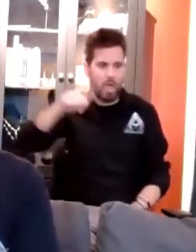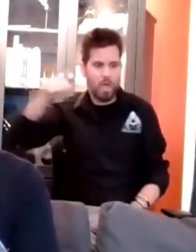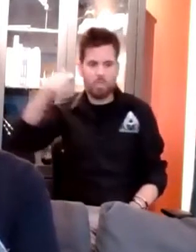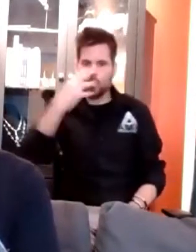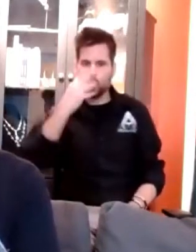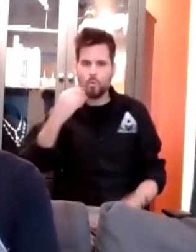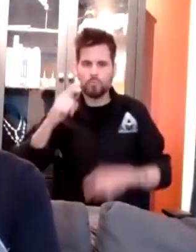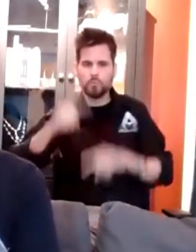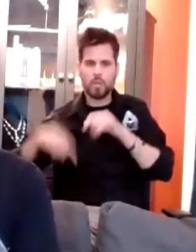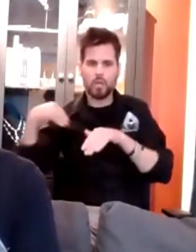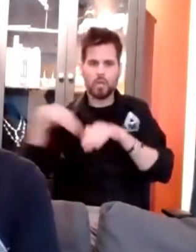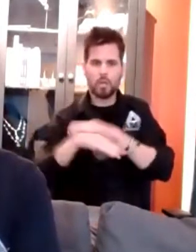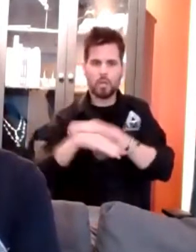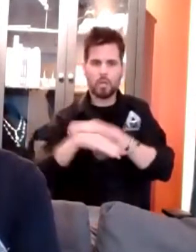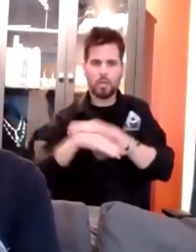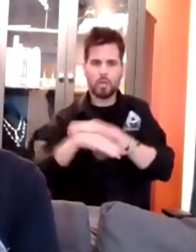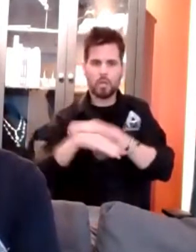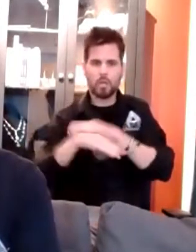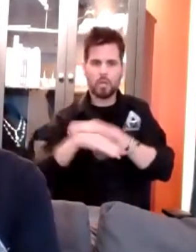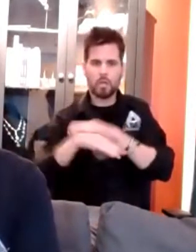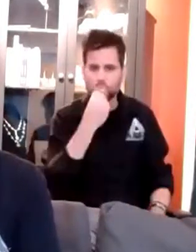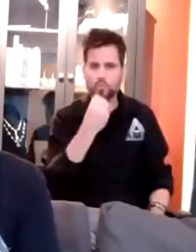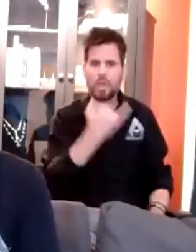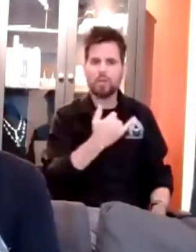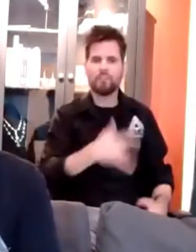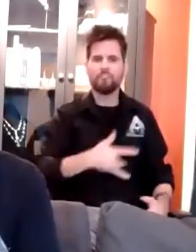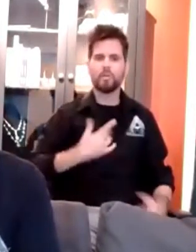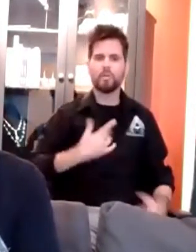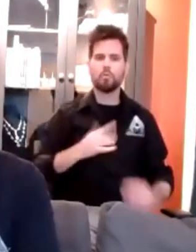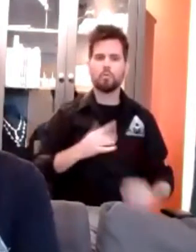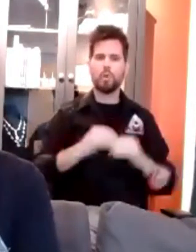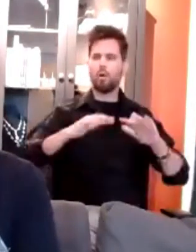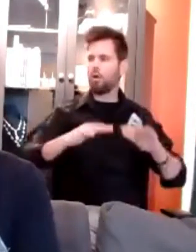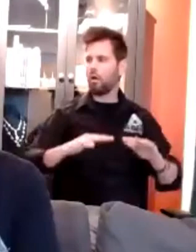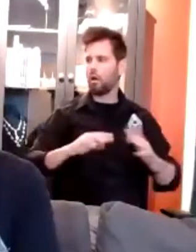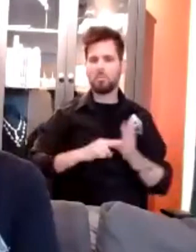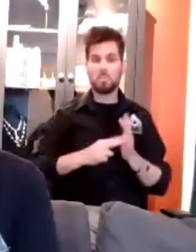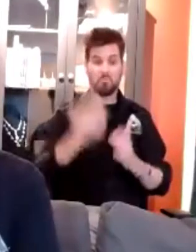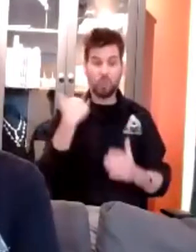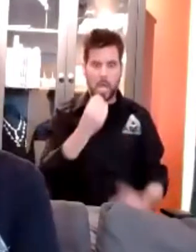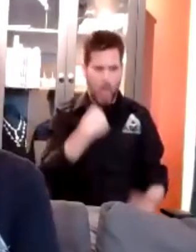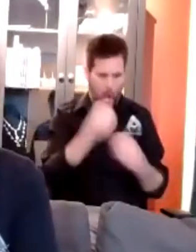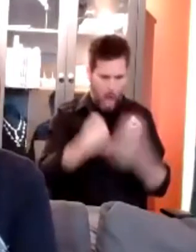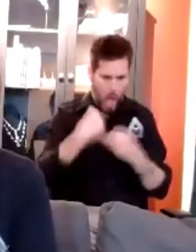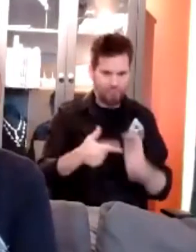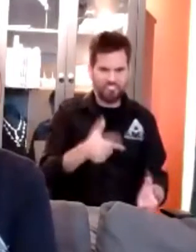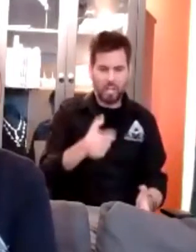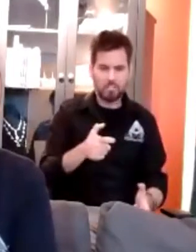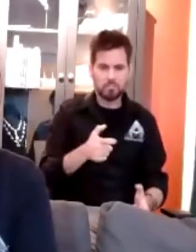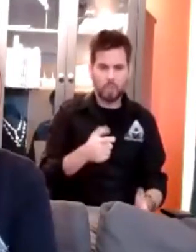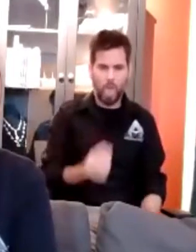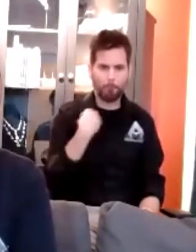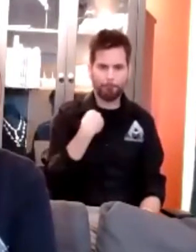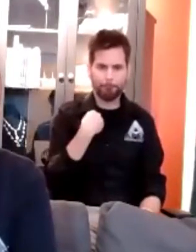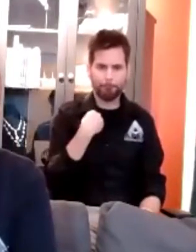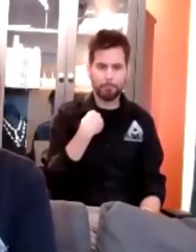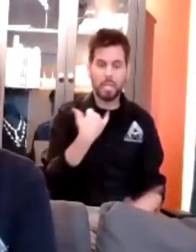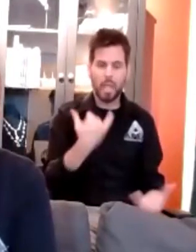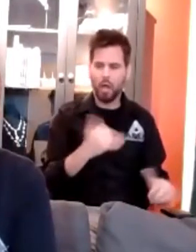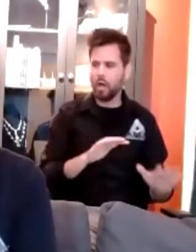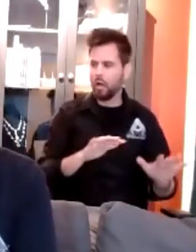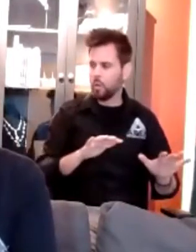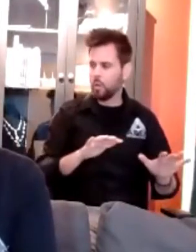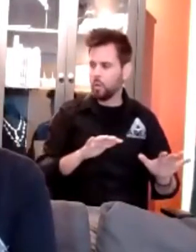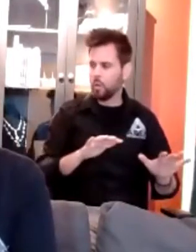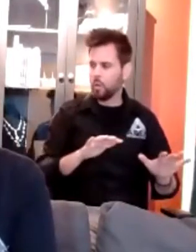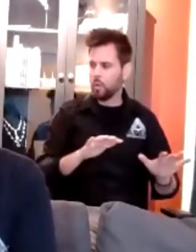that video, he was very hungry apparently, but he slowed down tremendously while he was, and he, he was able to